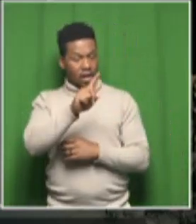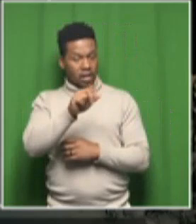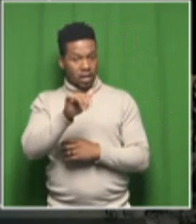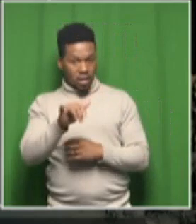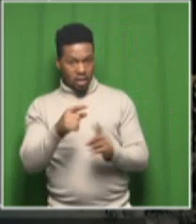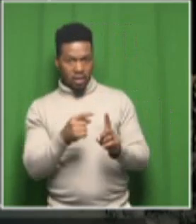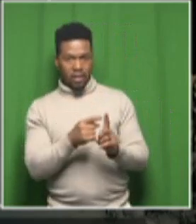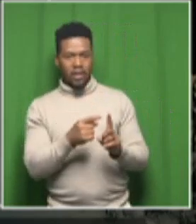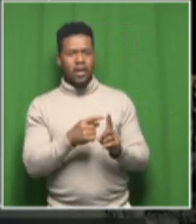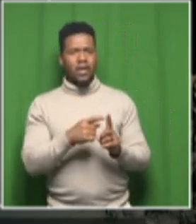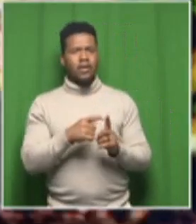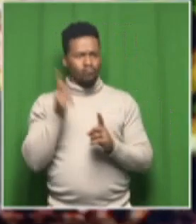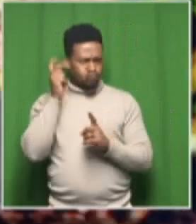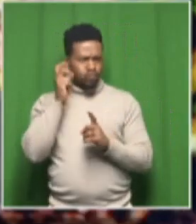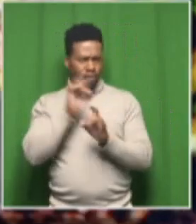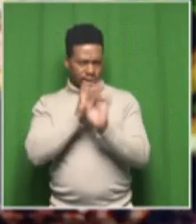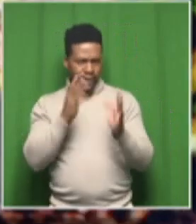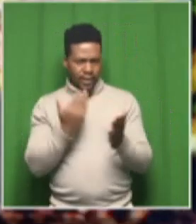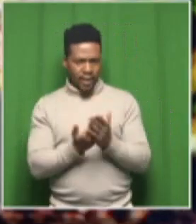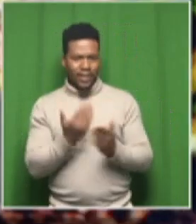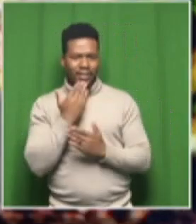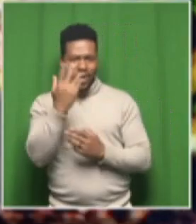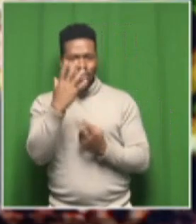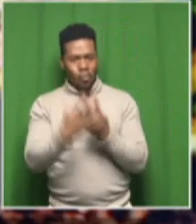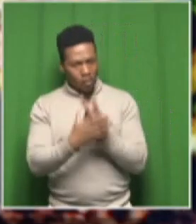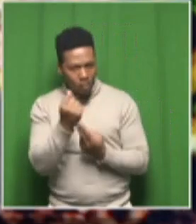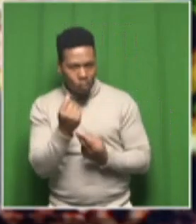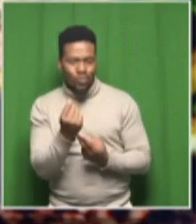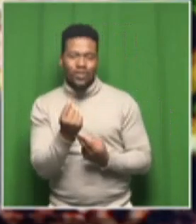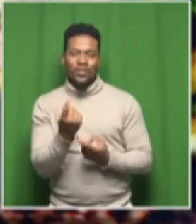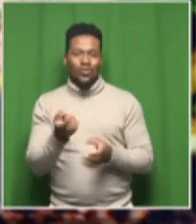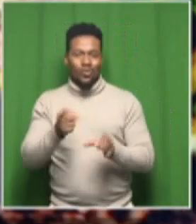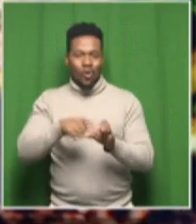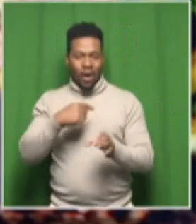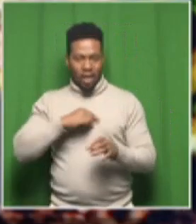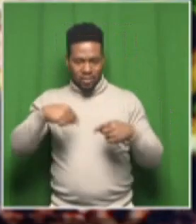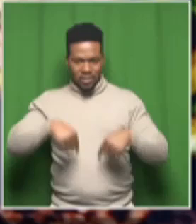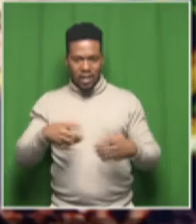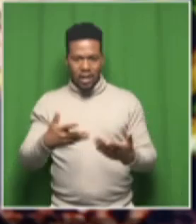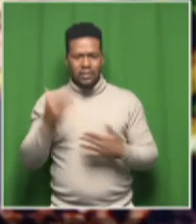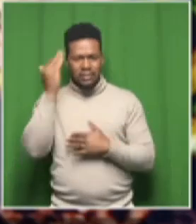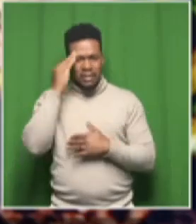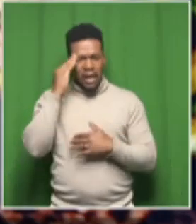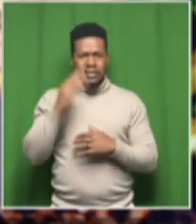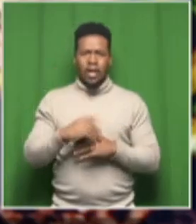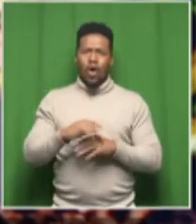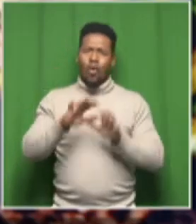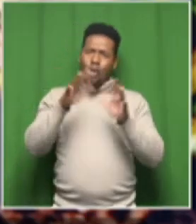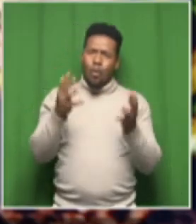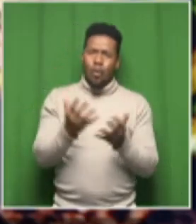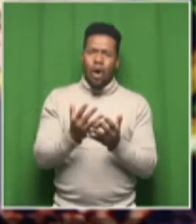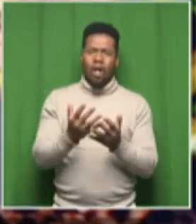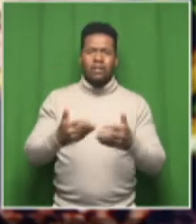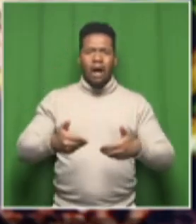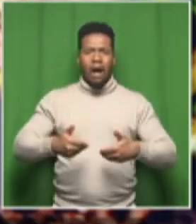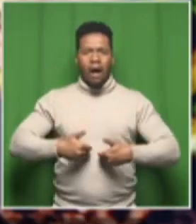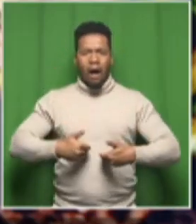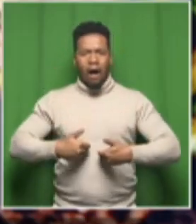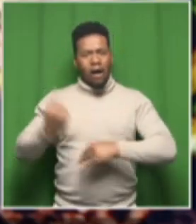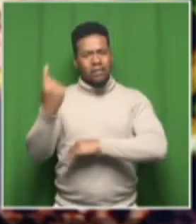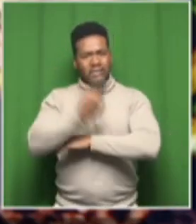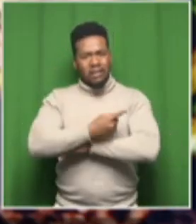hear you loud and clear. Thank you to the both of you at this hour. In fact, Andy, you know, initiatives like World Hunger Day really provide an opportunity at least